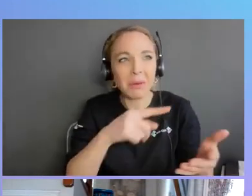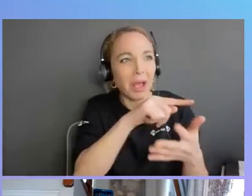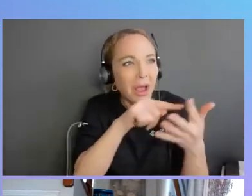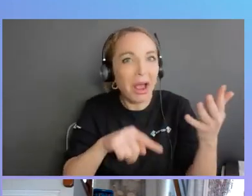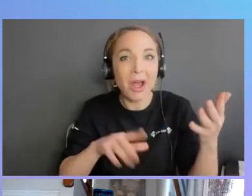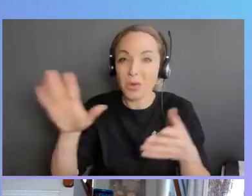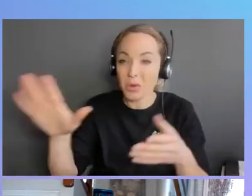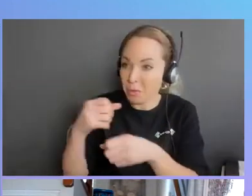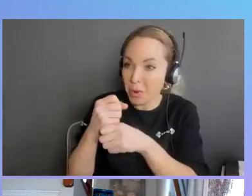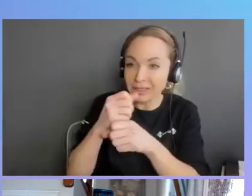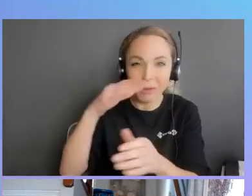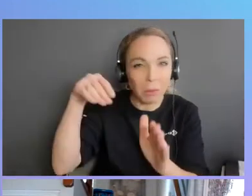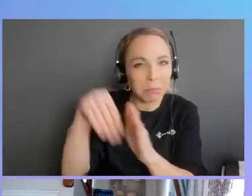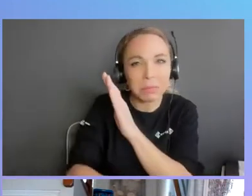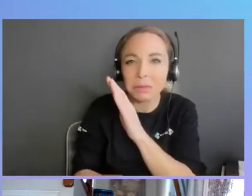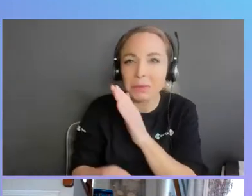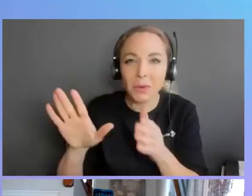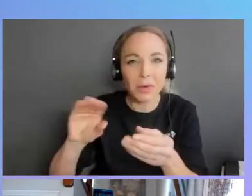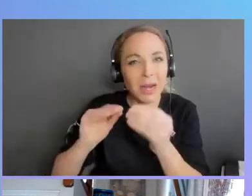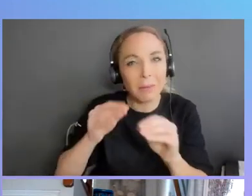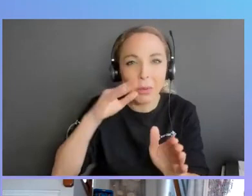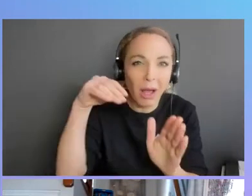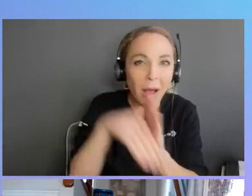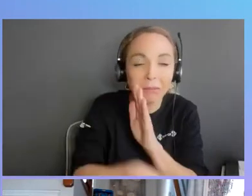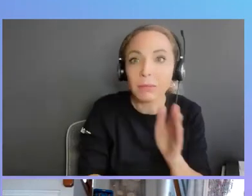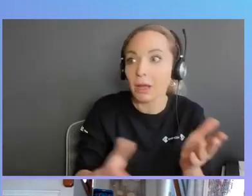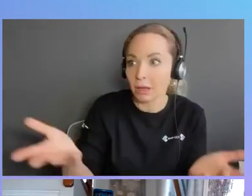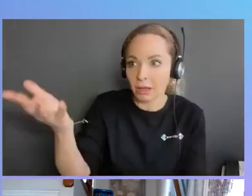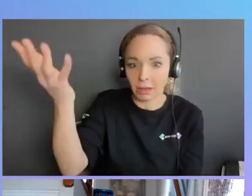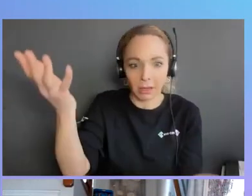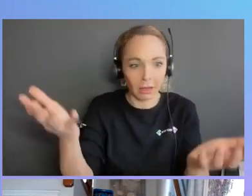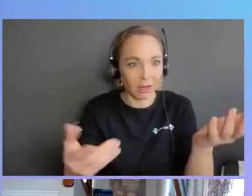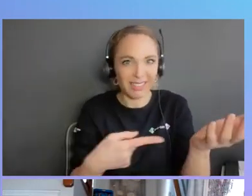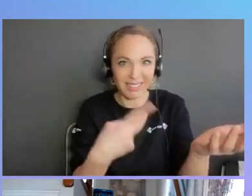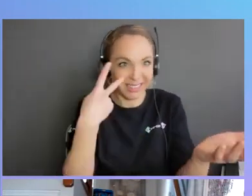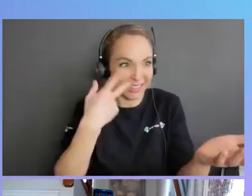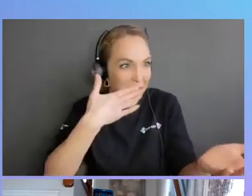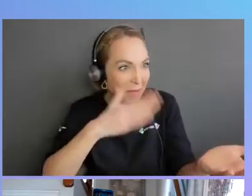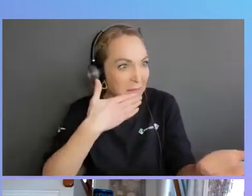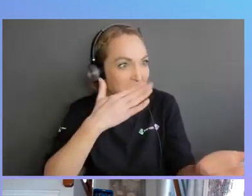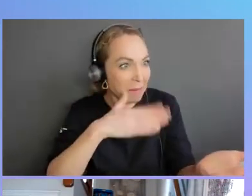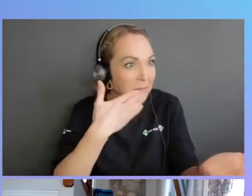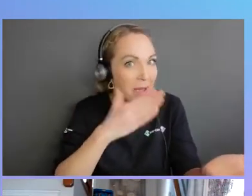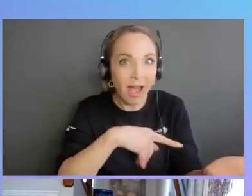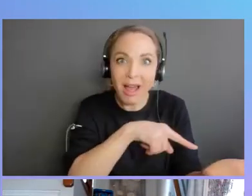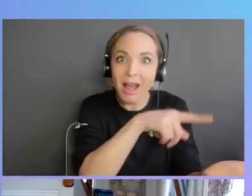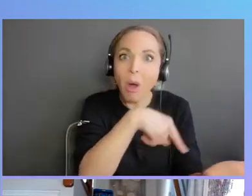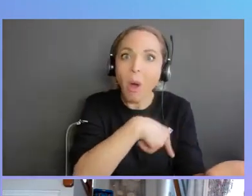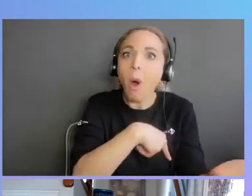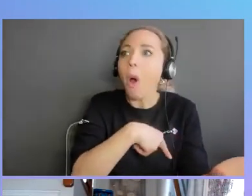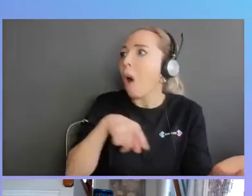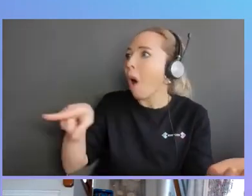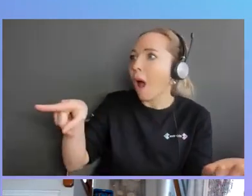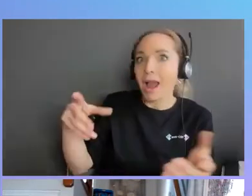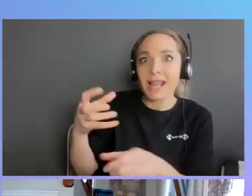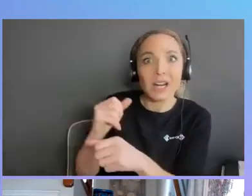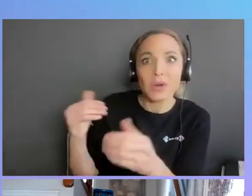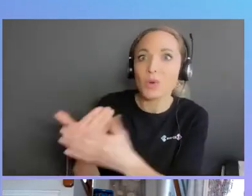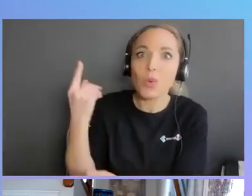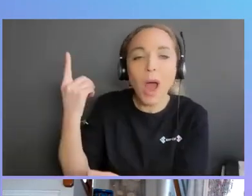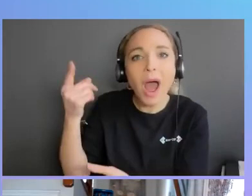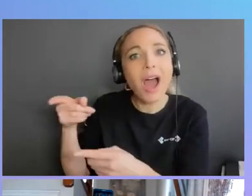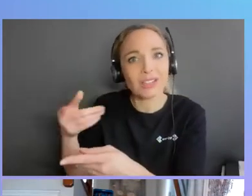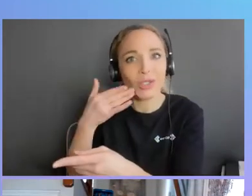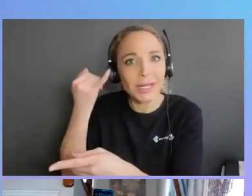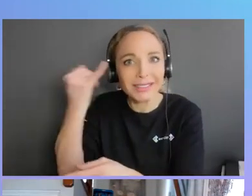that conversation, getting a new software seems like a great idea. I'll give you an example from my own life. I'm basically a homebody. And even